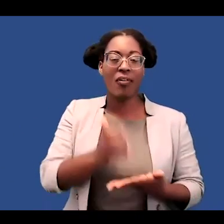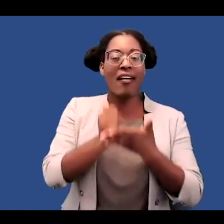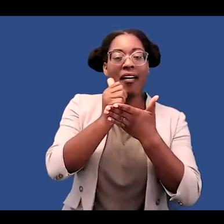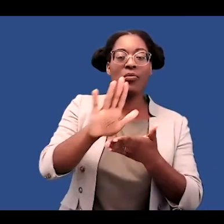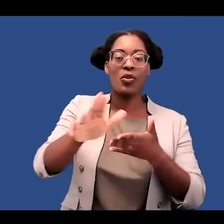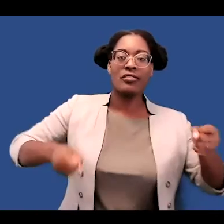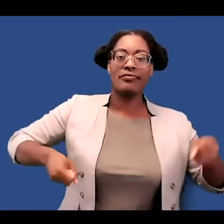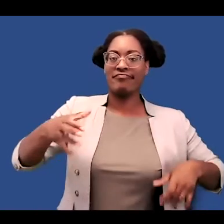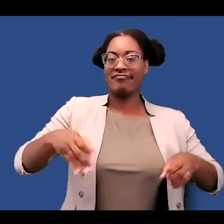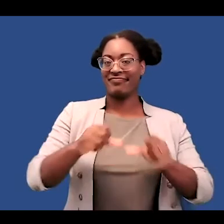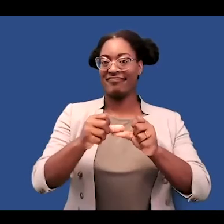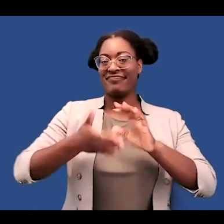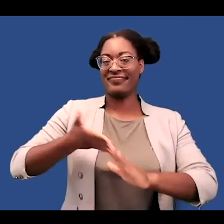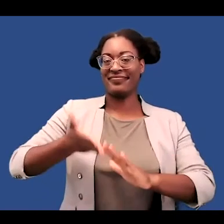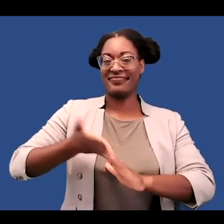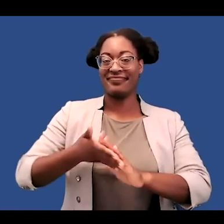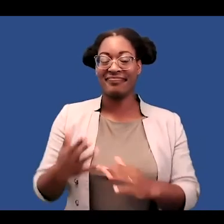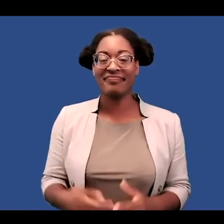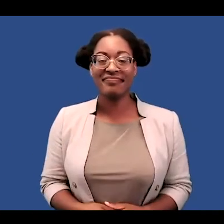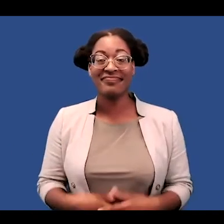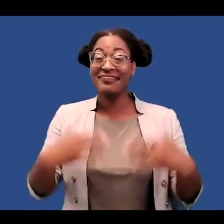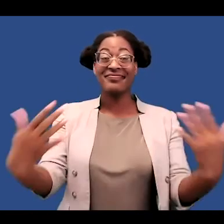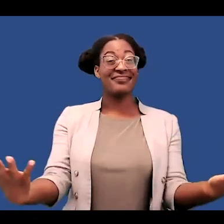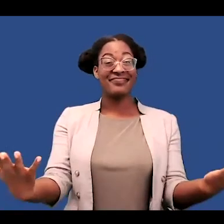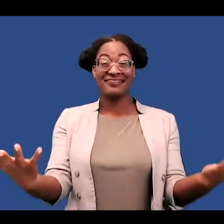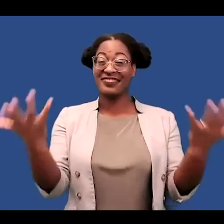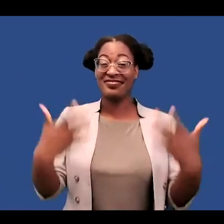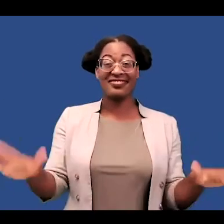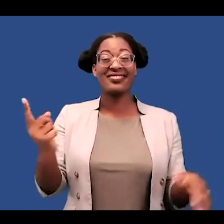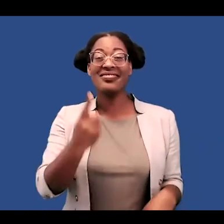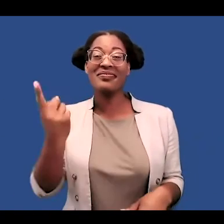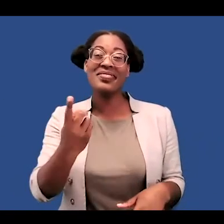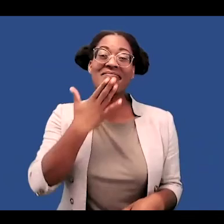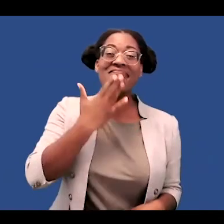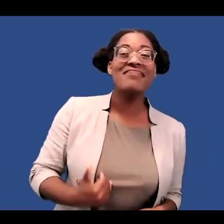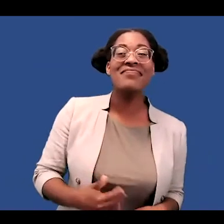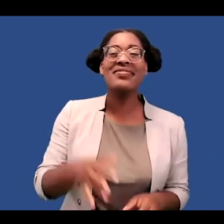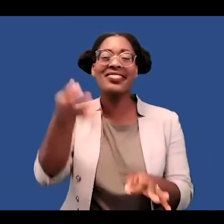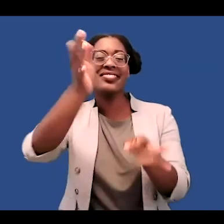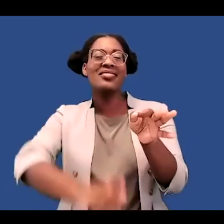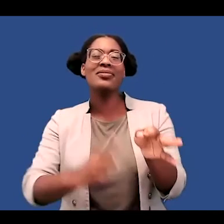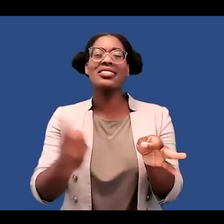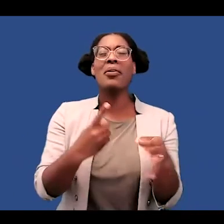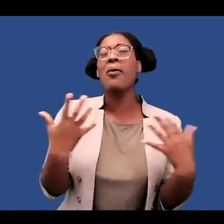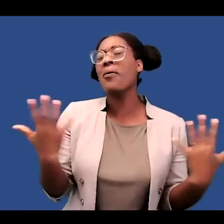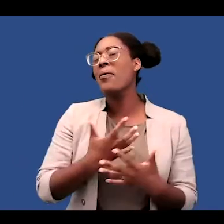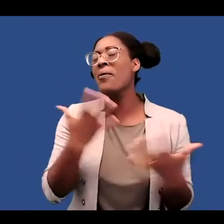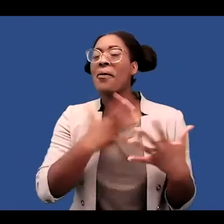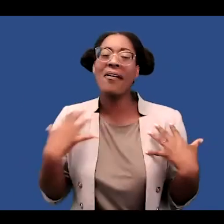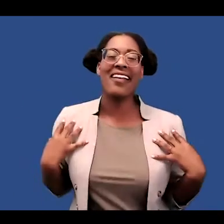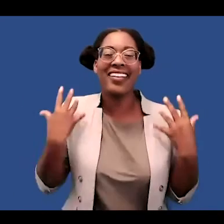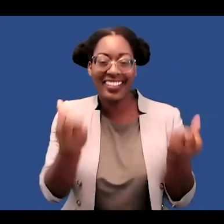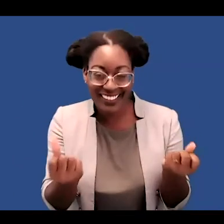hoop. So there you have it, family. Something sweet, something simple, and something oh so healing, all